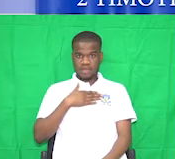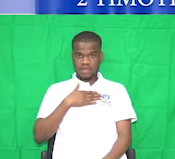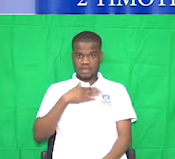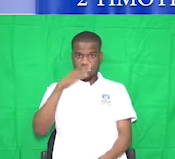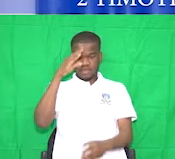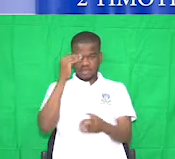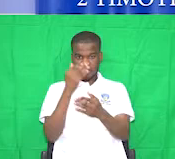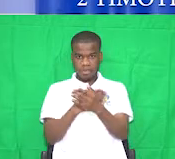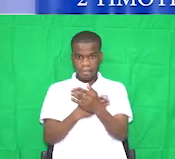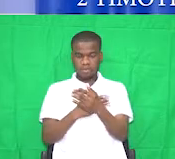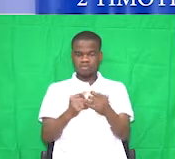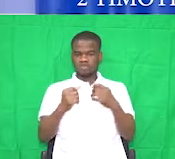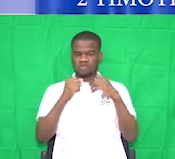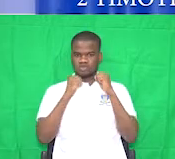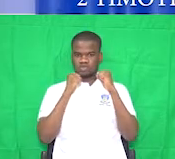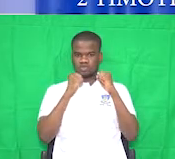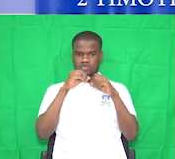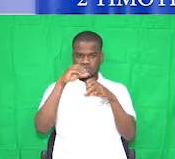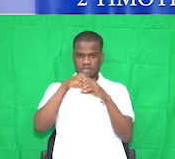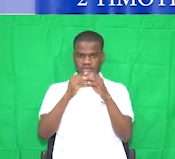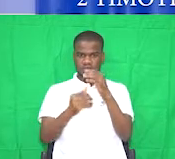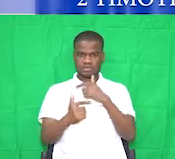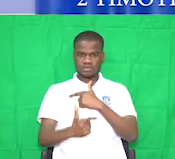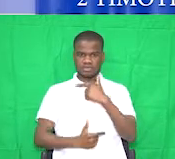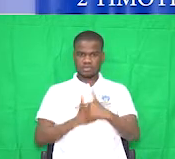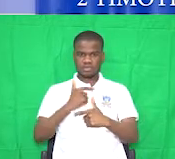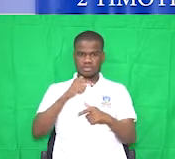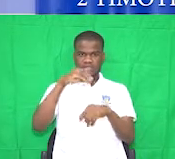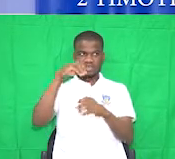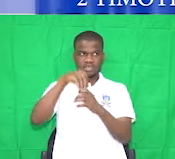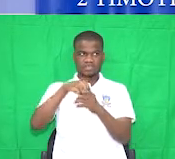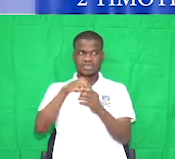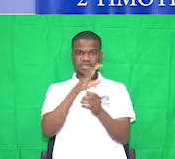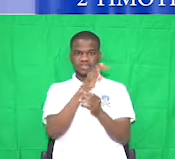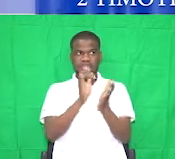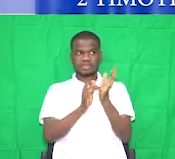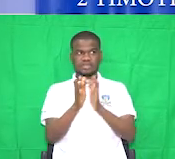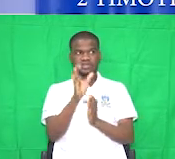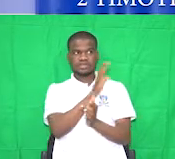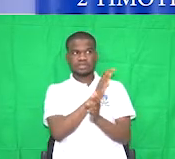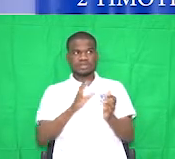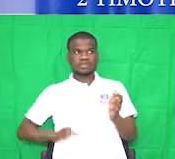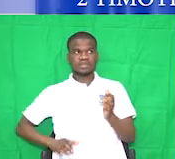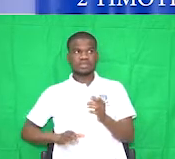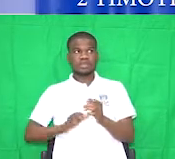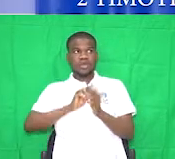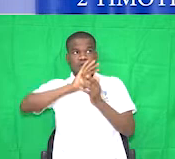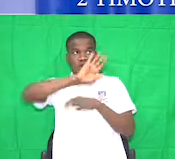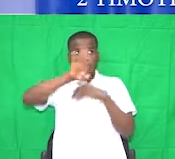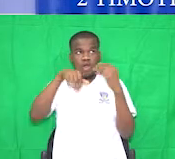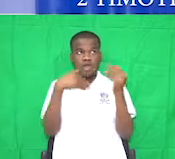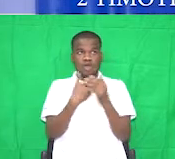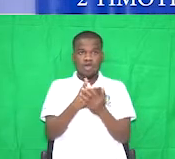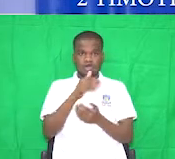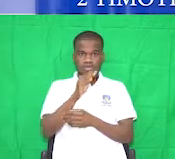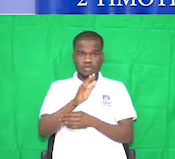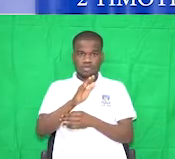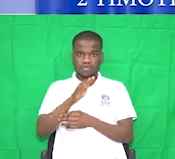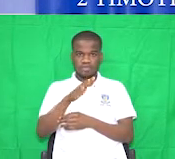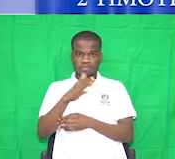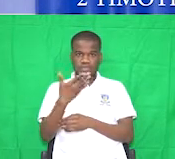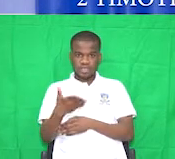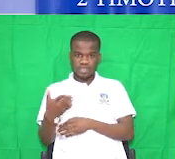grace that is in Christ Jesus. And the very things you have heard from me in the presence of